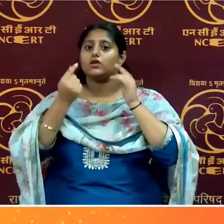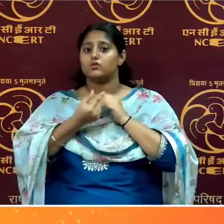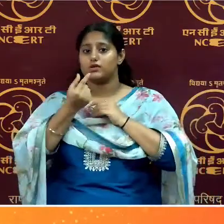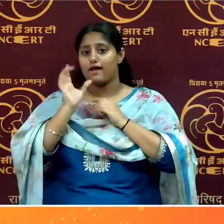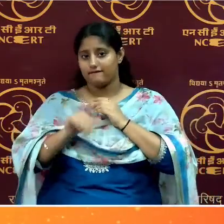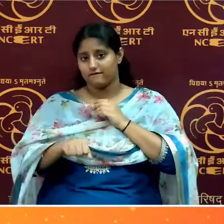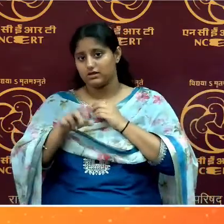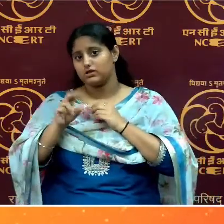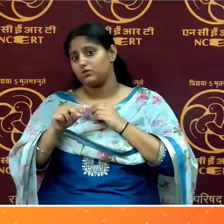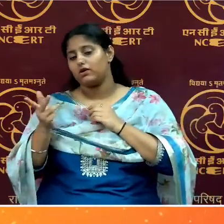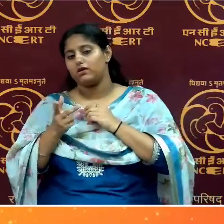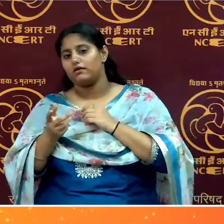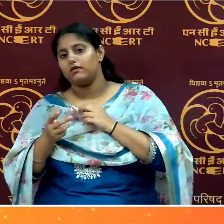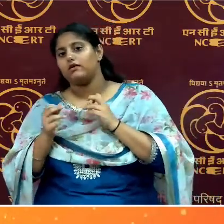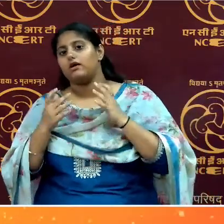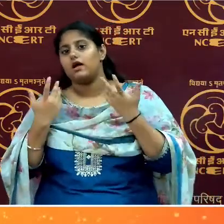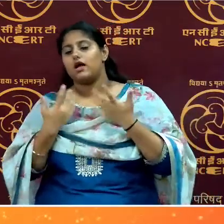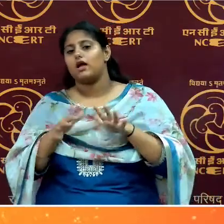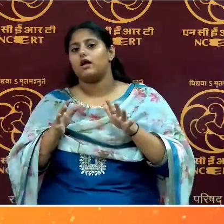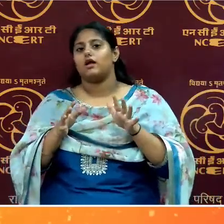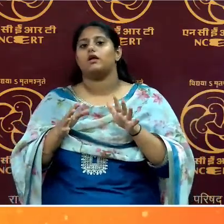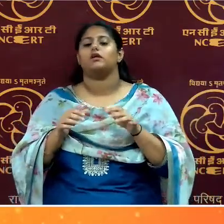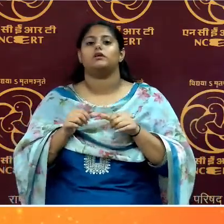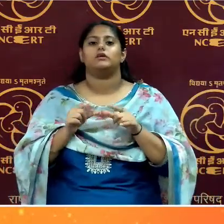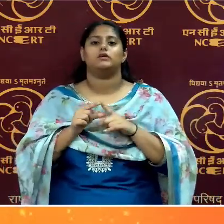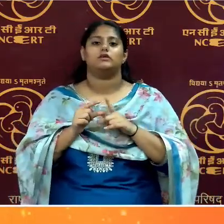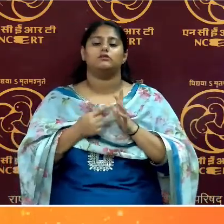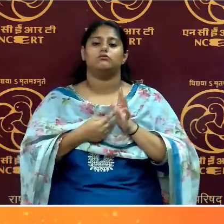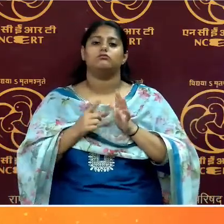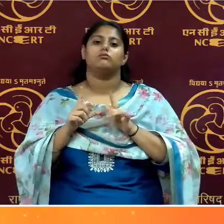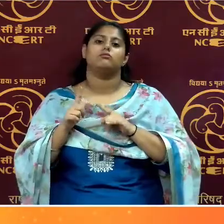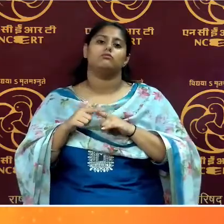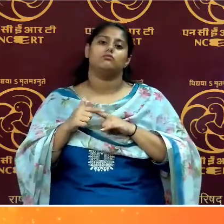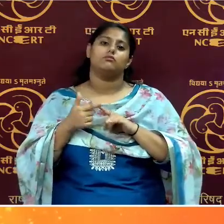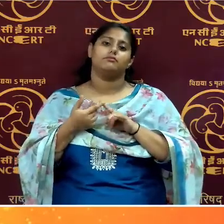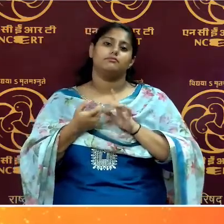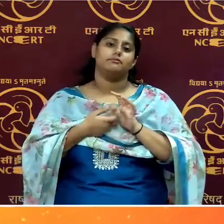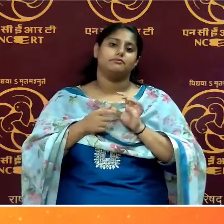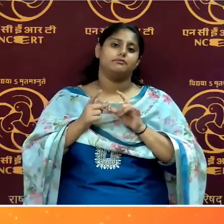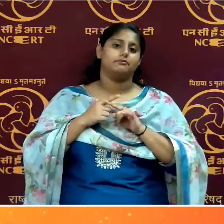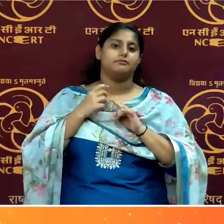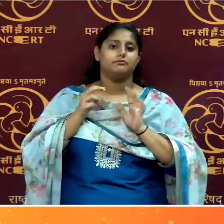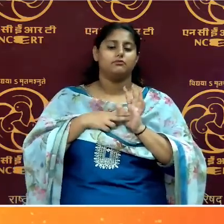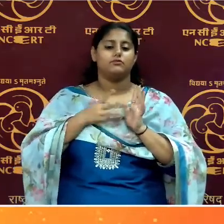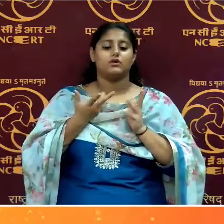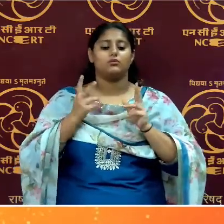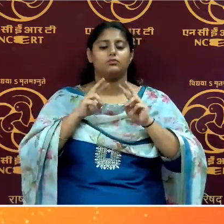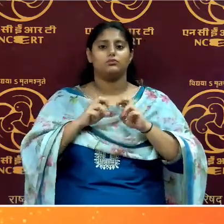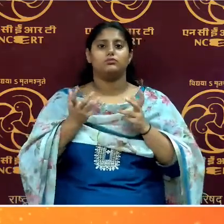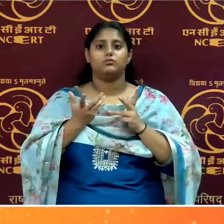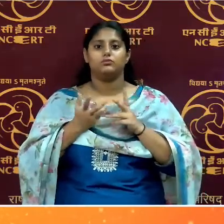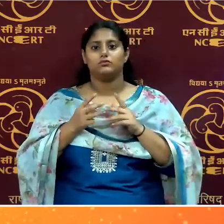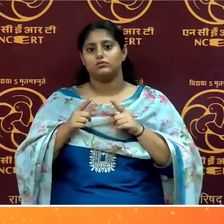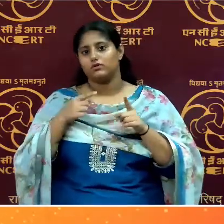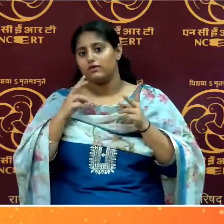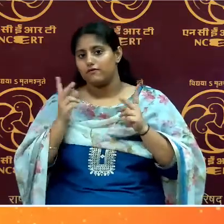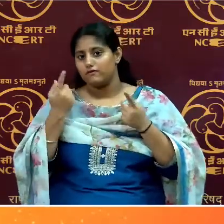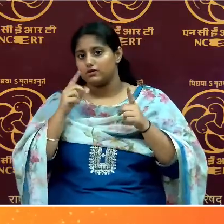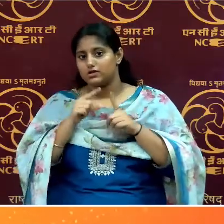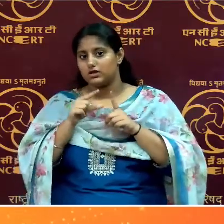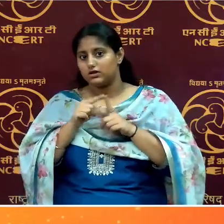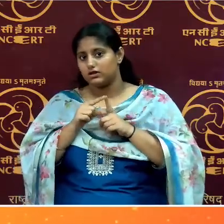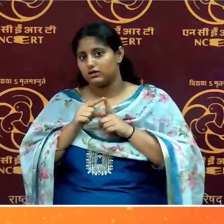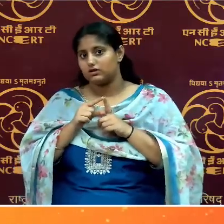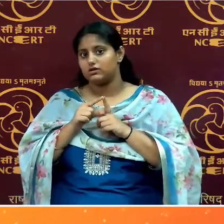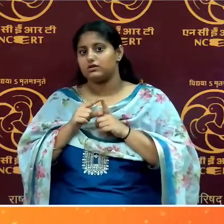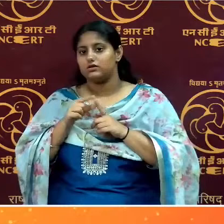Oh. Or is there any sort of adulteration? Okay. So, how to find out? So, exactly density he wants to find out, mass